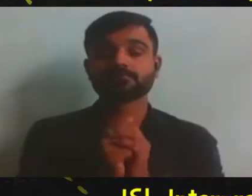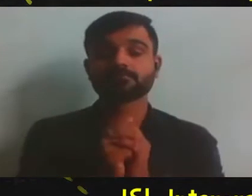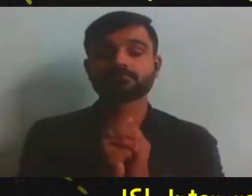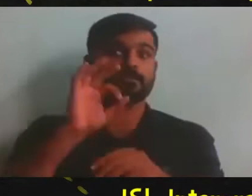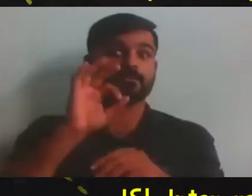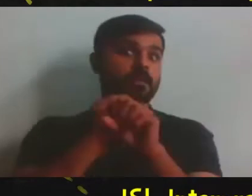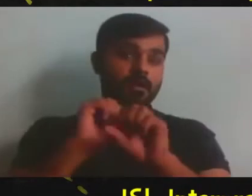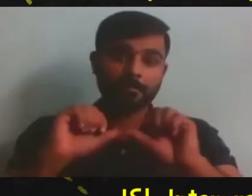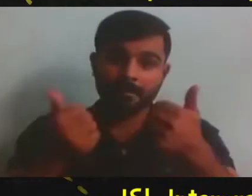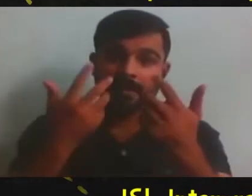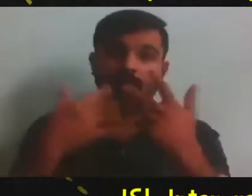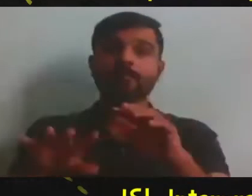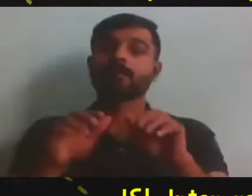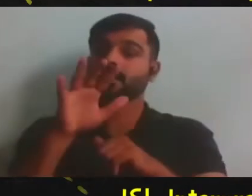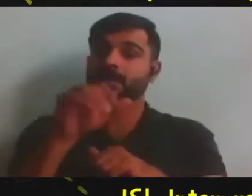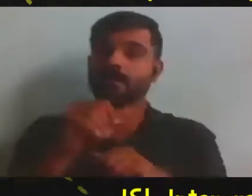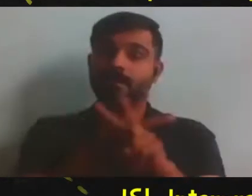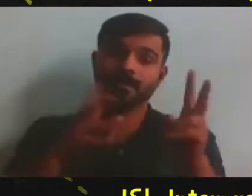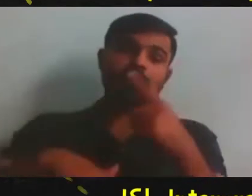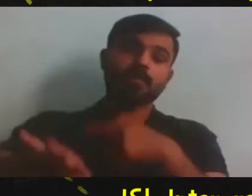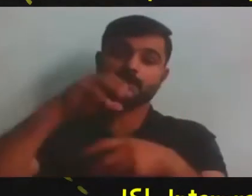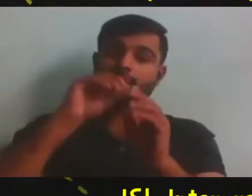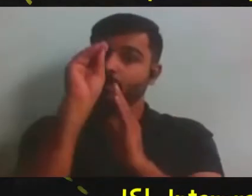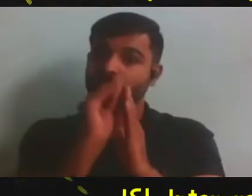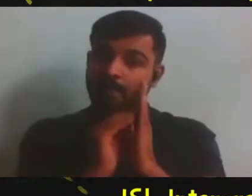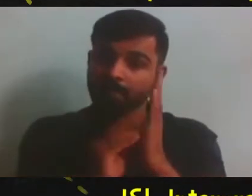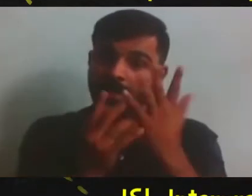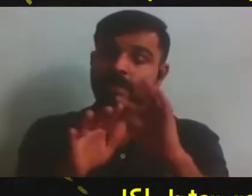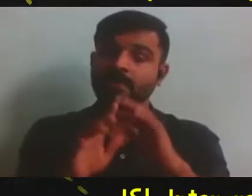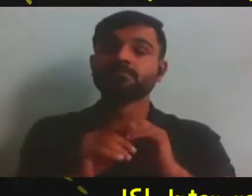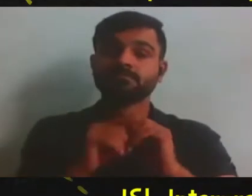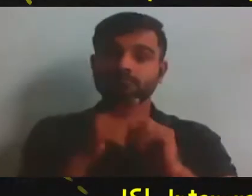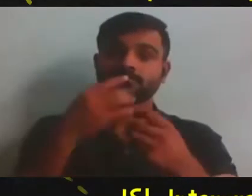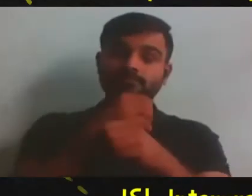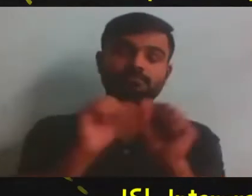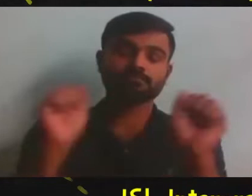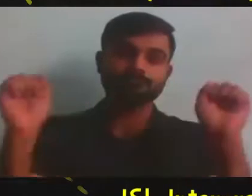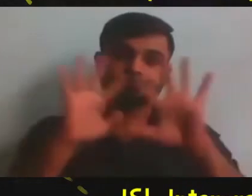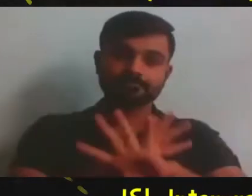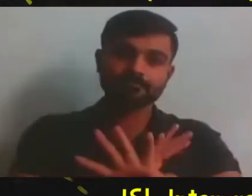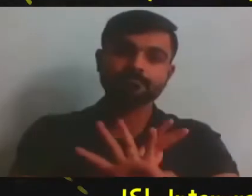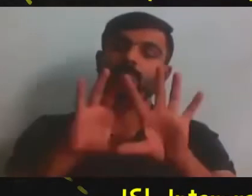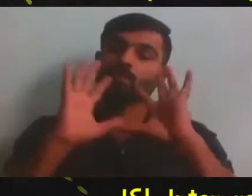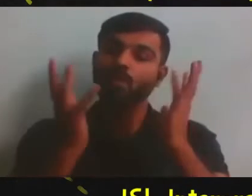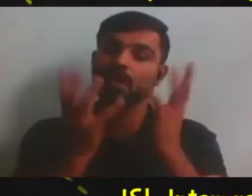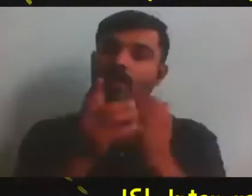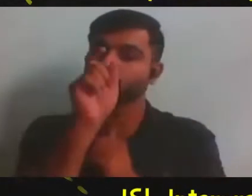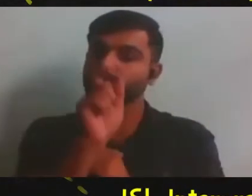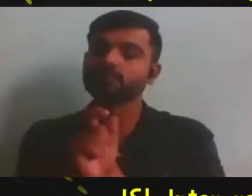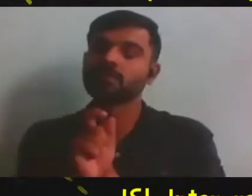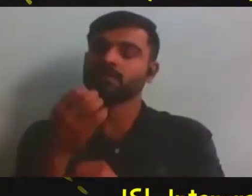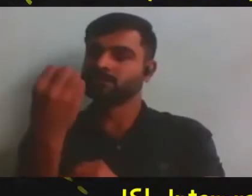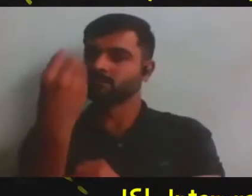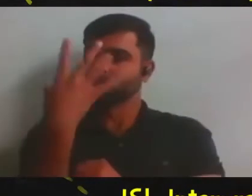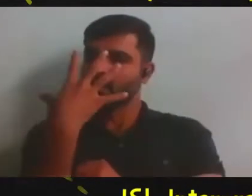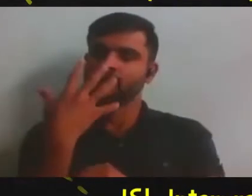director, spearhead the illustrations in a way that made the illustrators create magic, made the words shine, and made us just